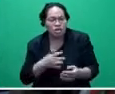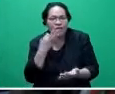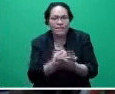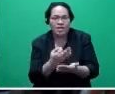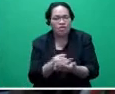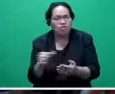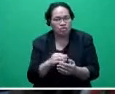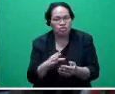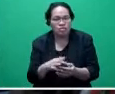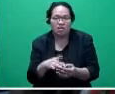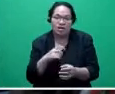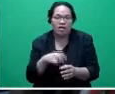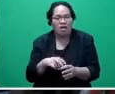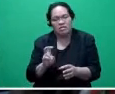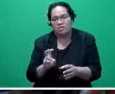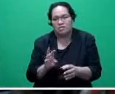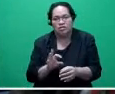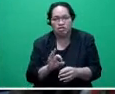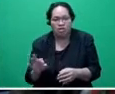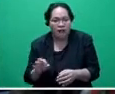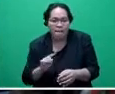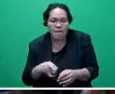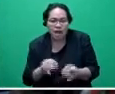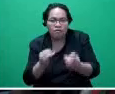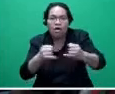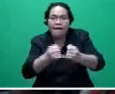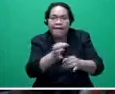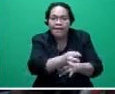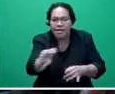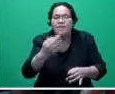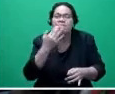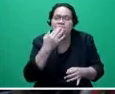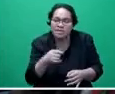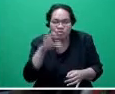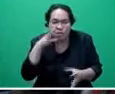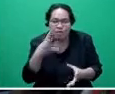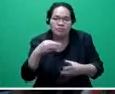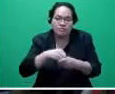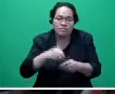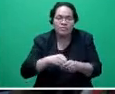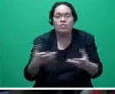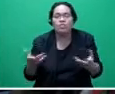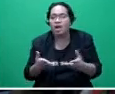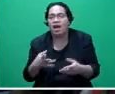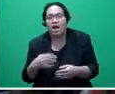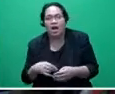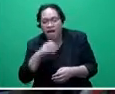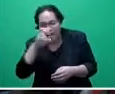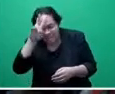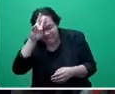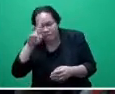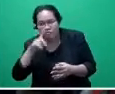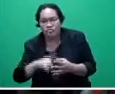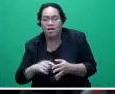Almost everything I exempted except the boat, which is for maritime areas. Please include maritime islands of Kandavu, Watulele, Mbanga, Matuku, Southern Lau